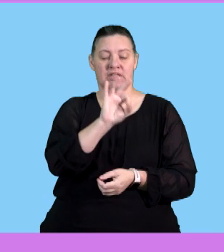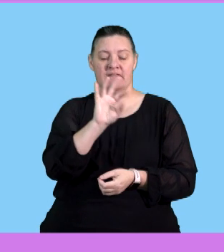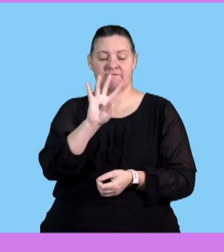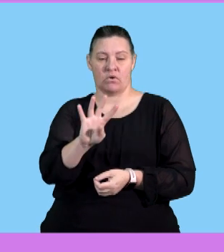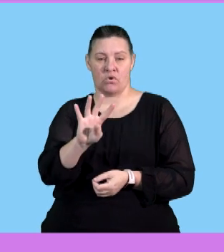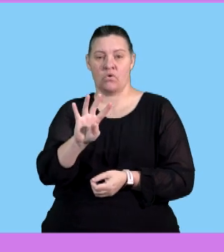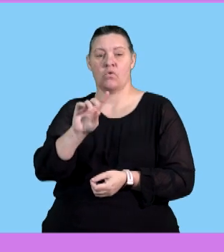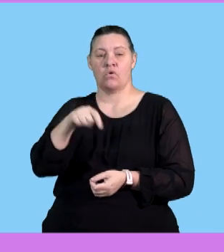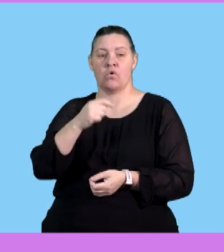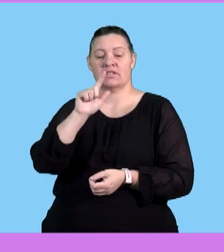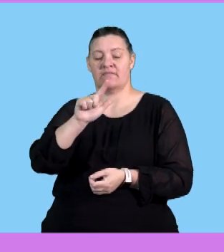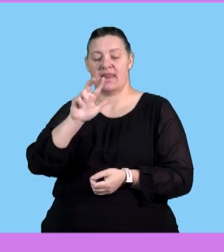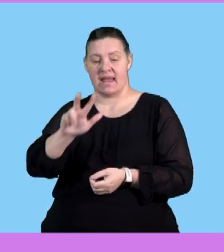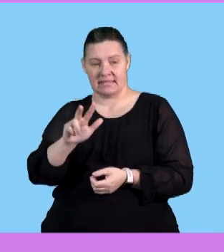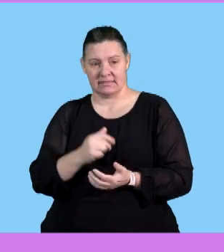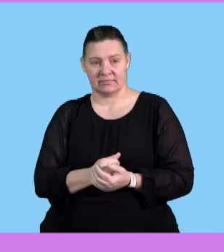cap, we have